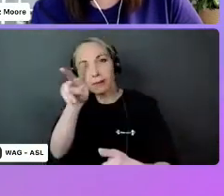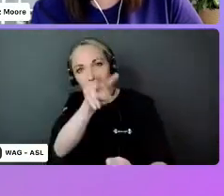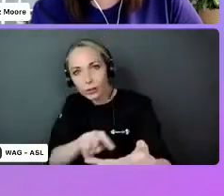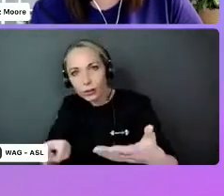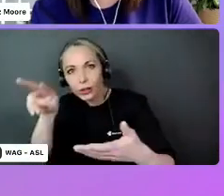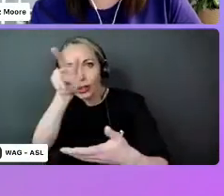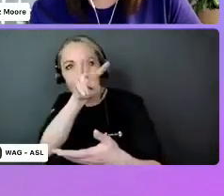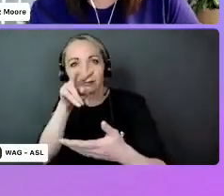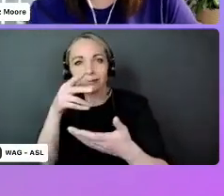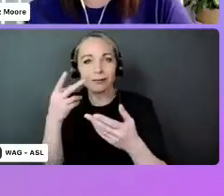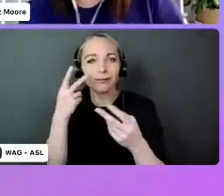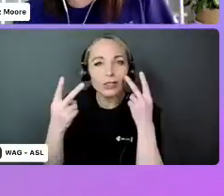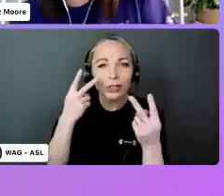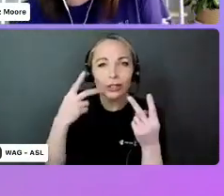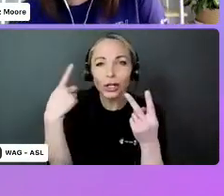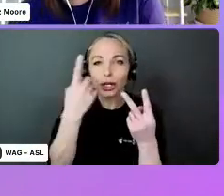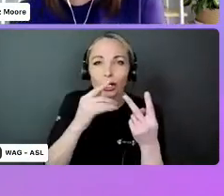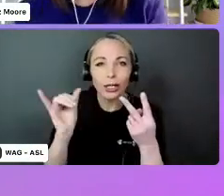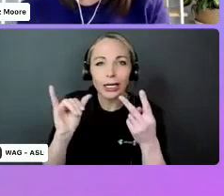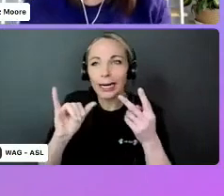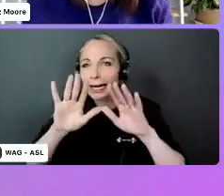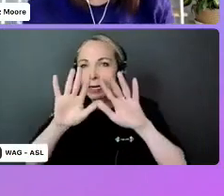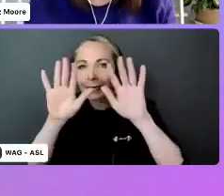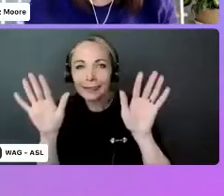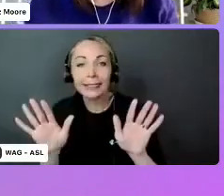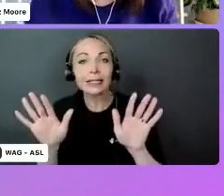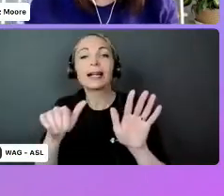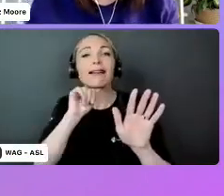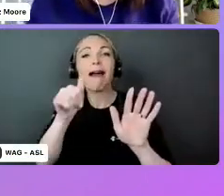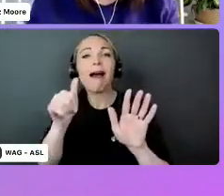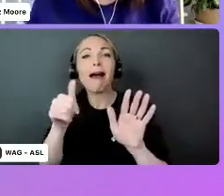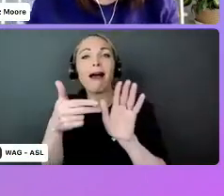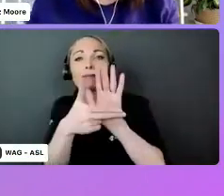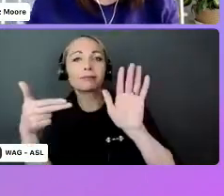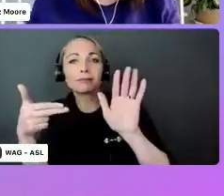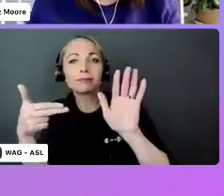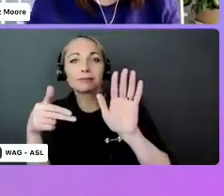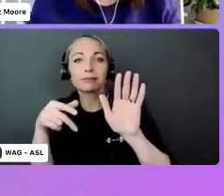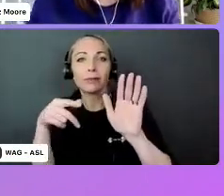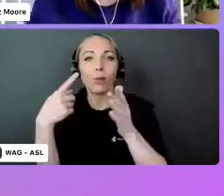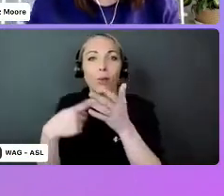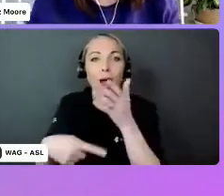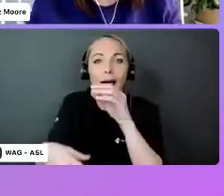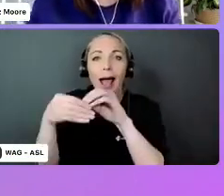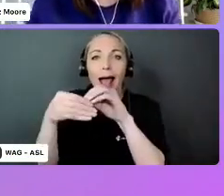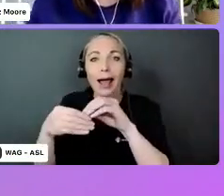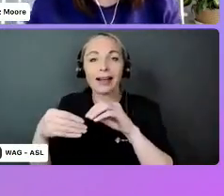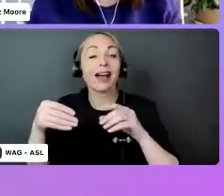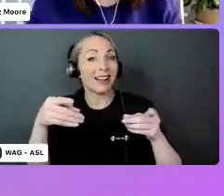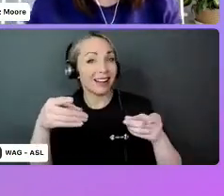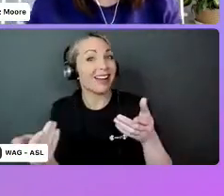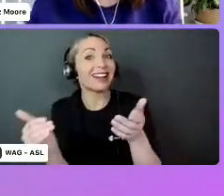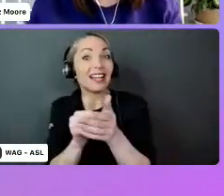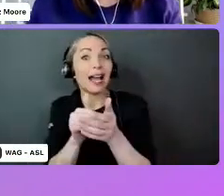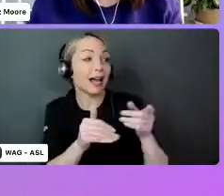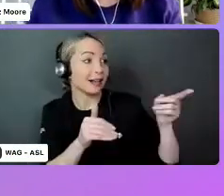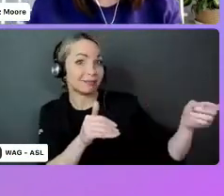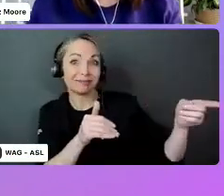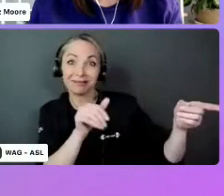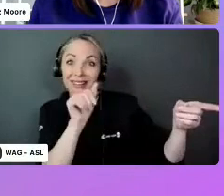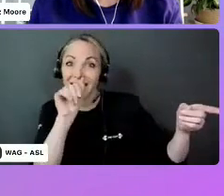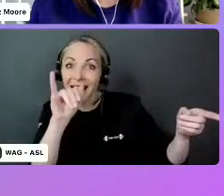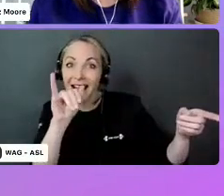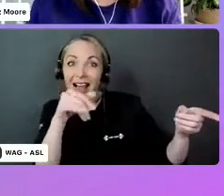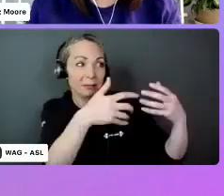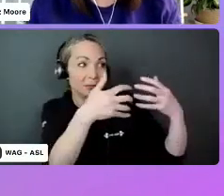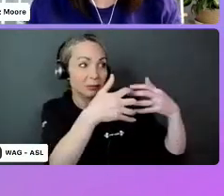incorrect. And that's also why we help use this artificial intelligence again to guide the user in the correct